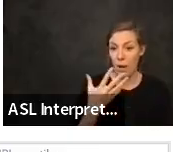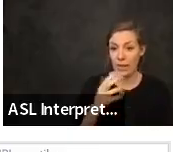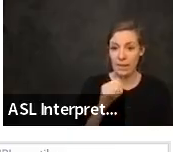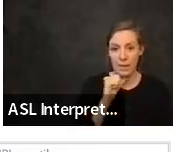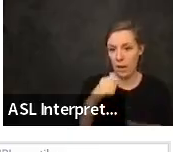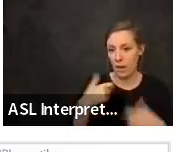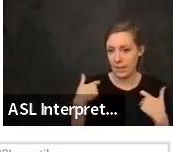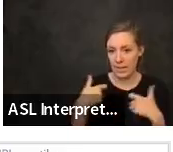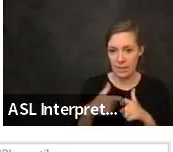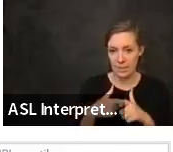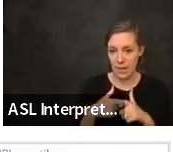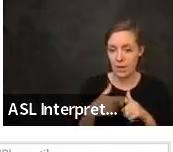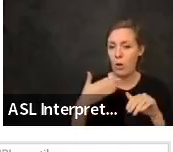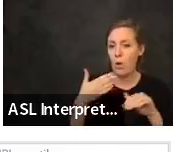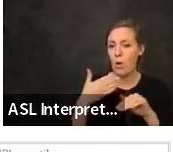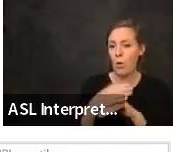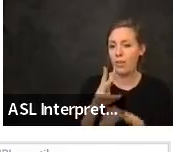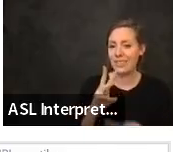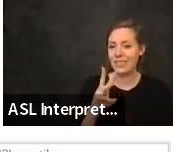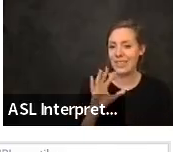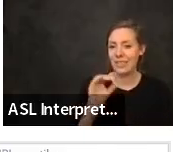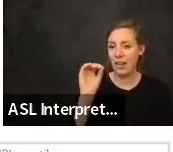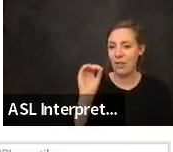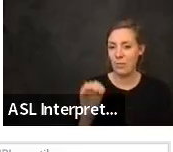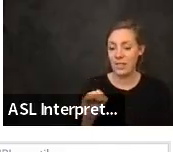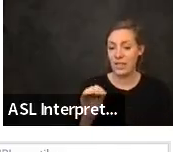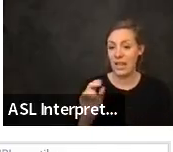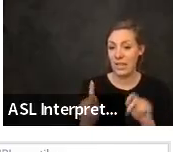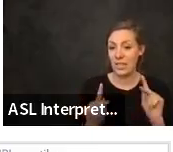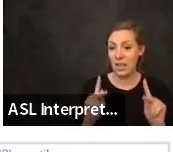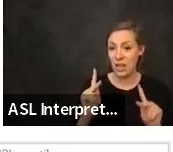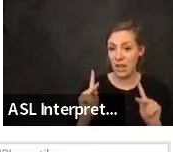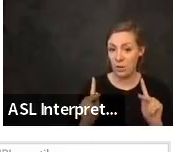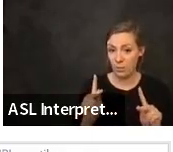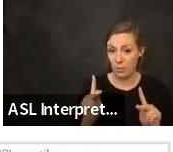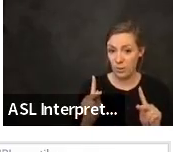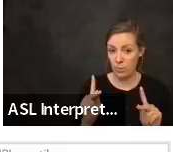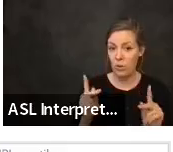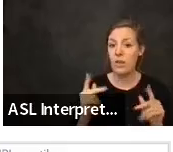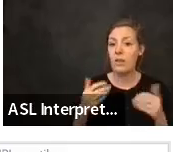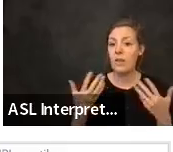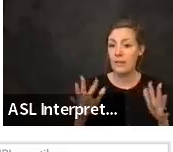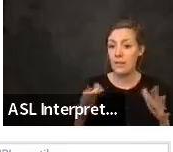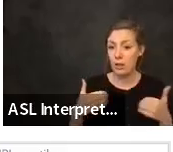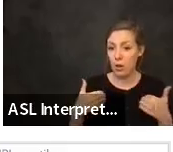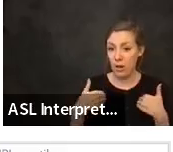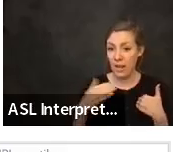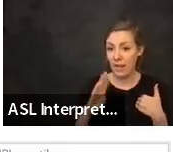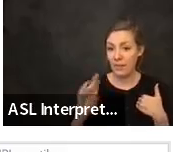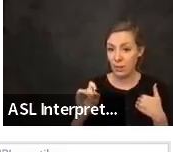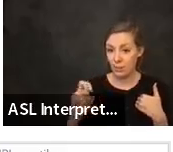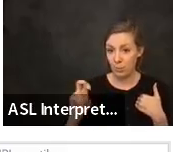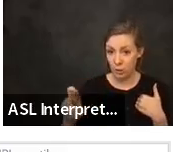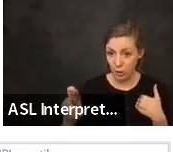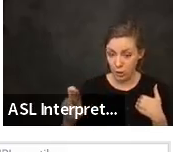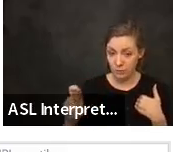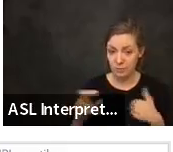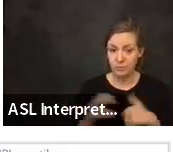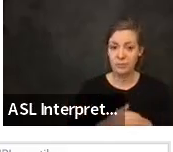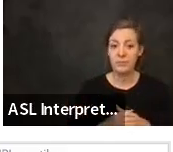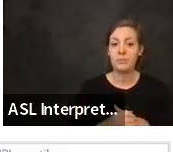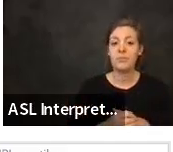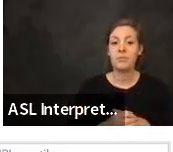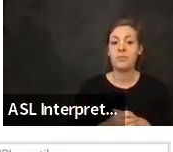over 65% of eligible 65+-year-olds have received a booster dose,